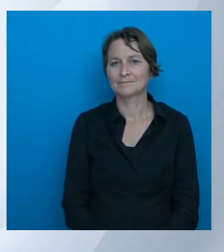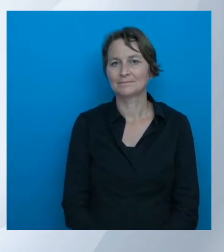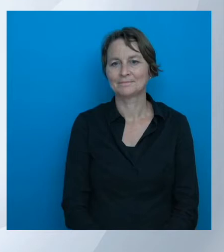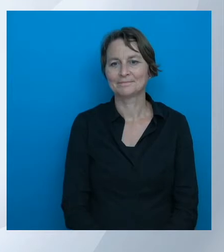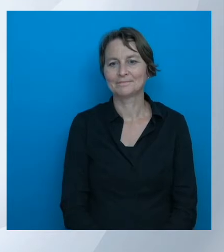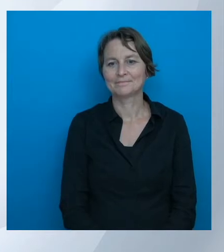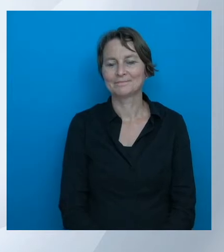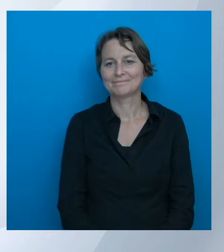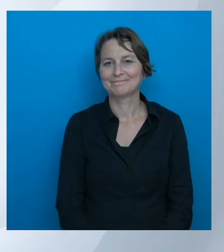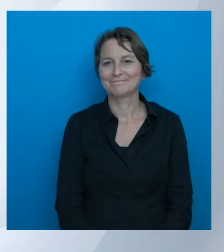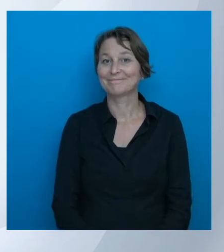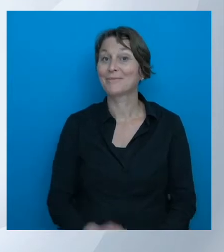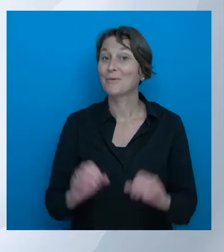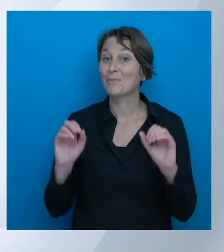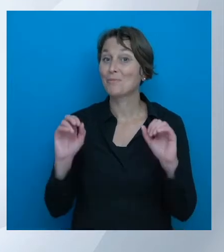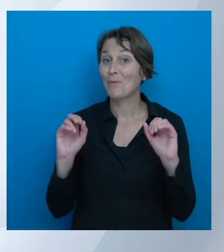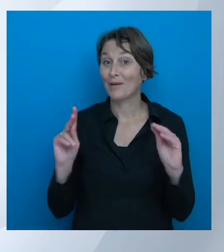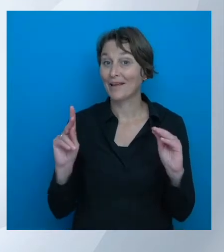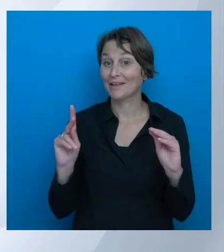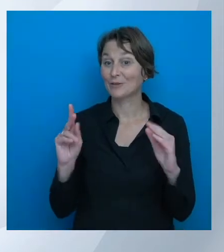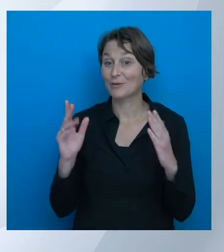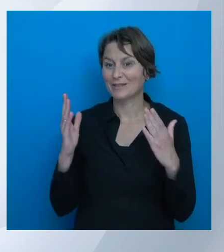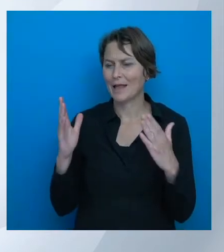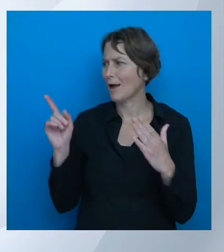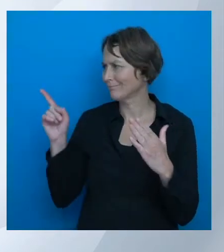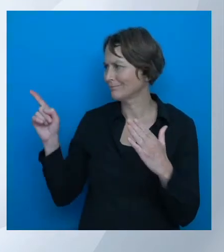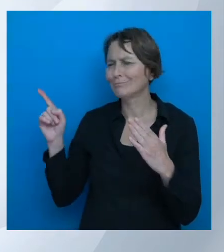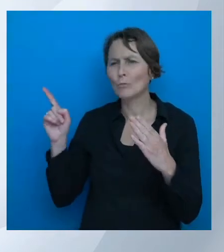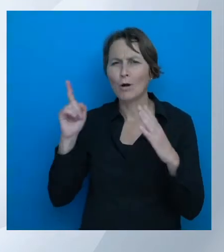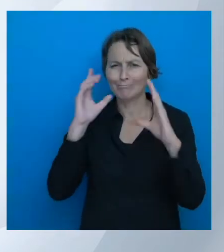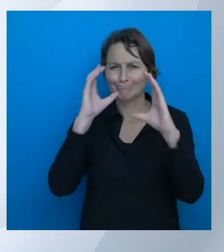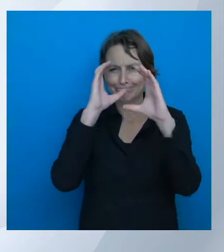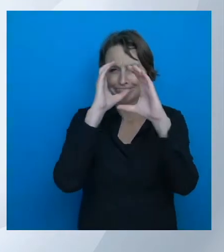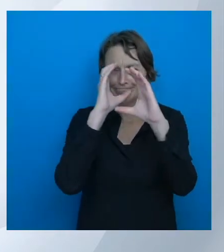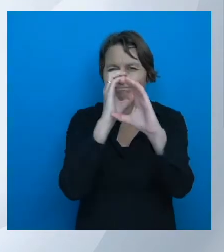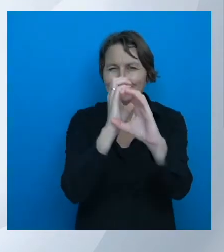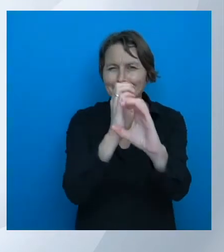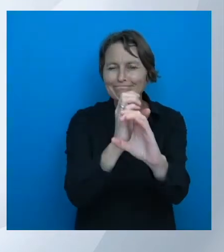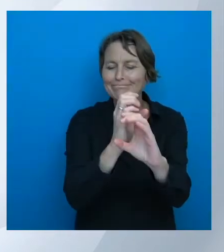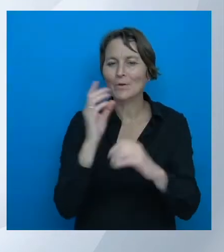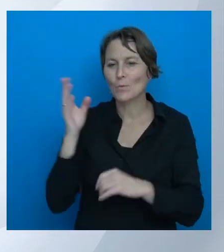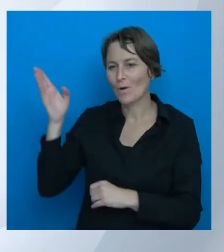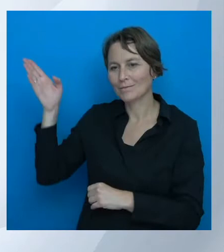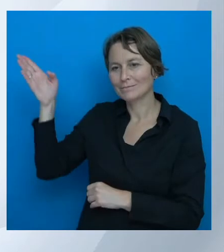Okay. So now let's zoom in to admission control.